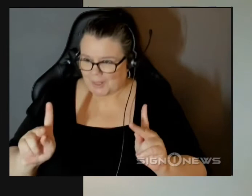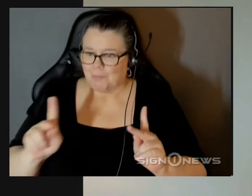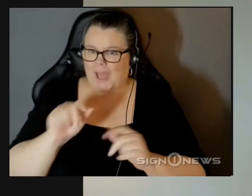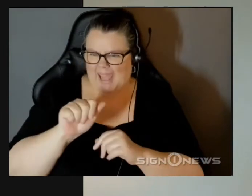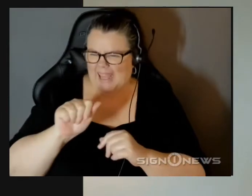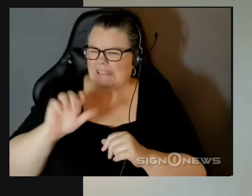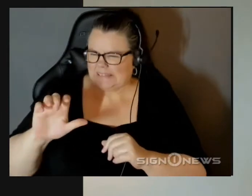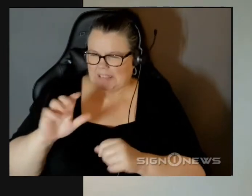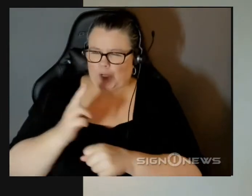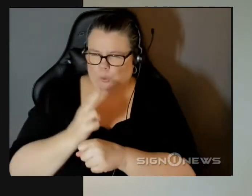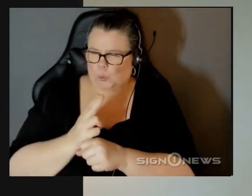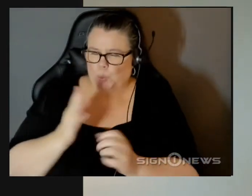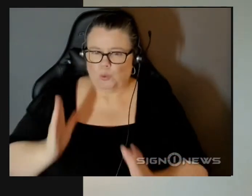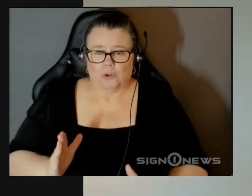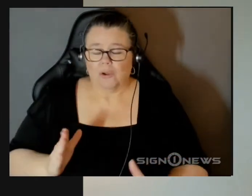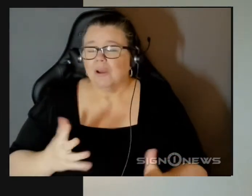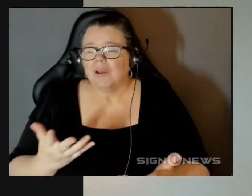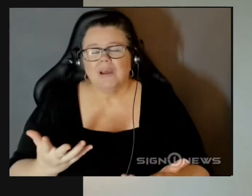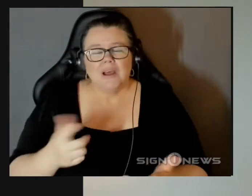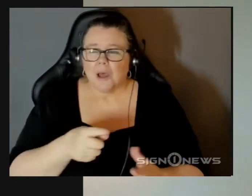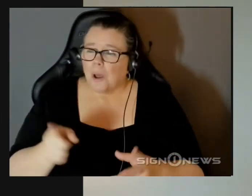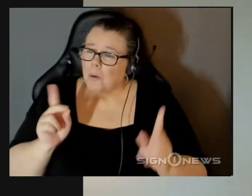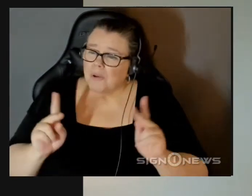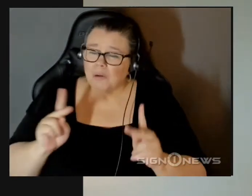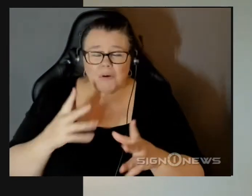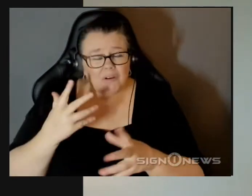fighting so hard just to get